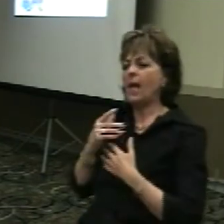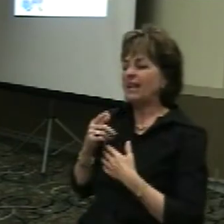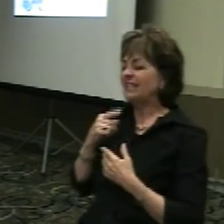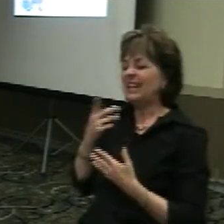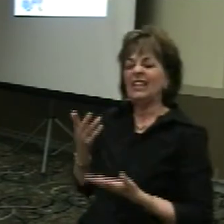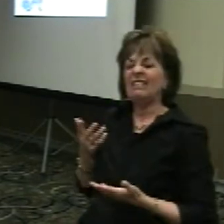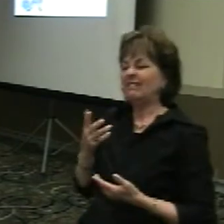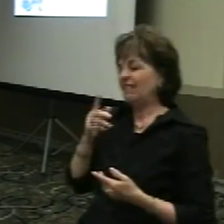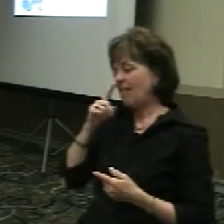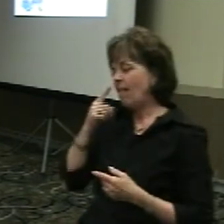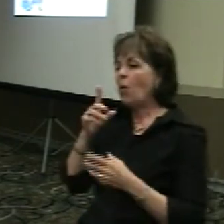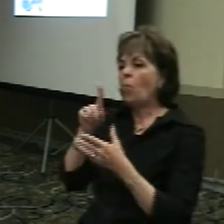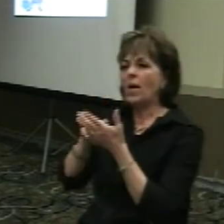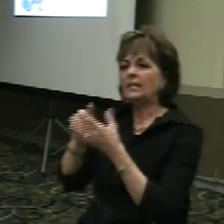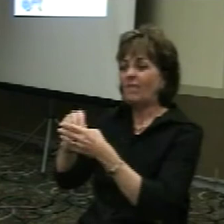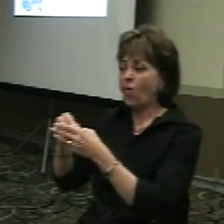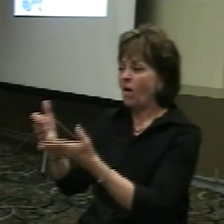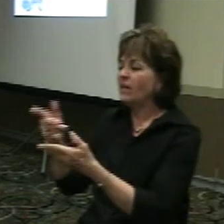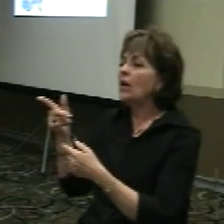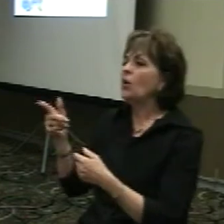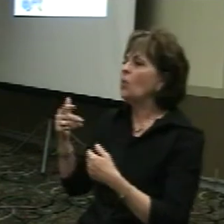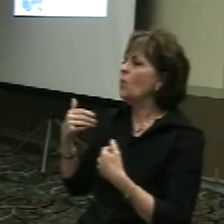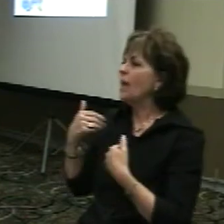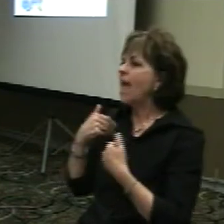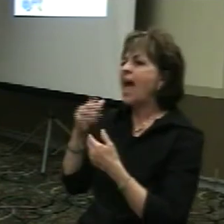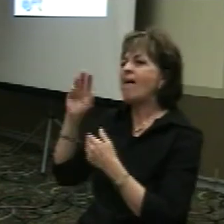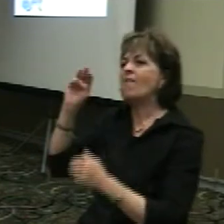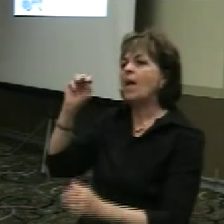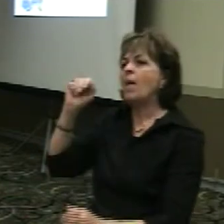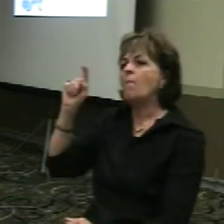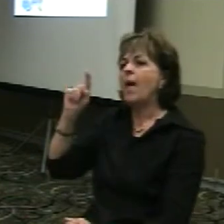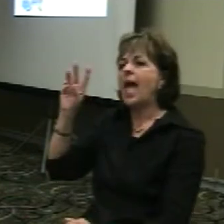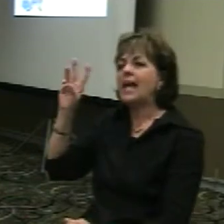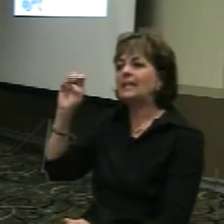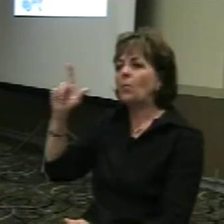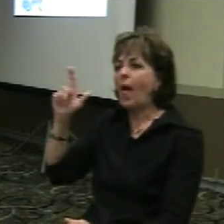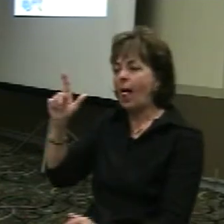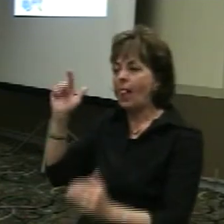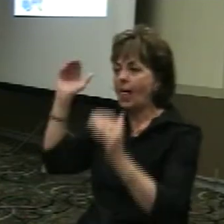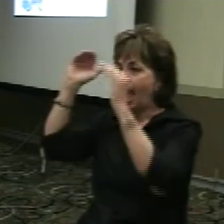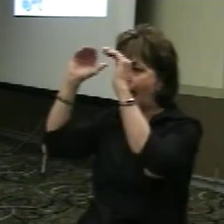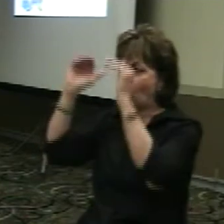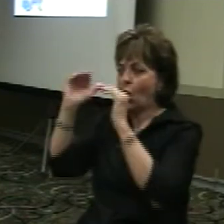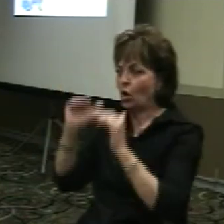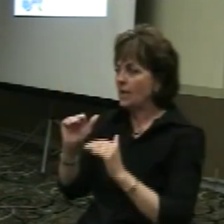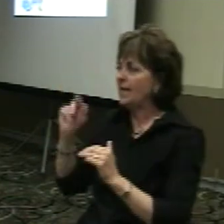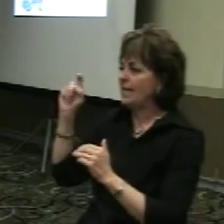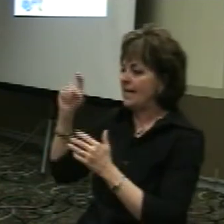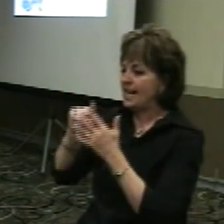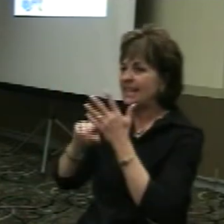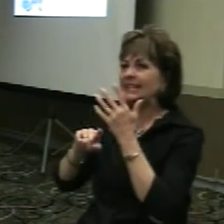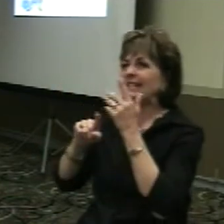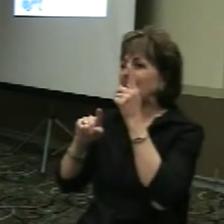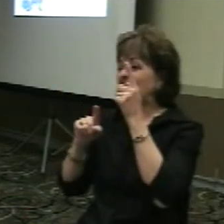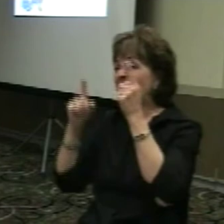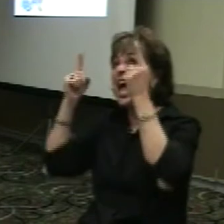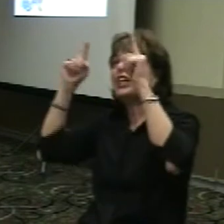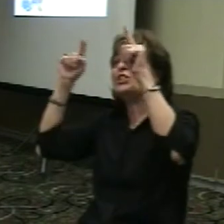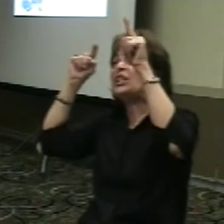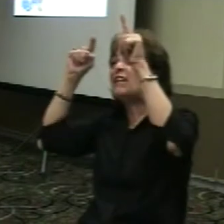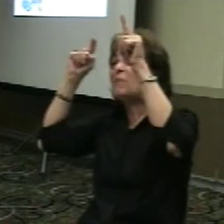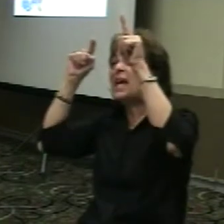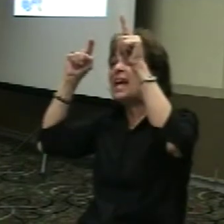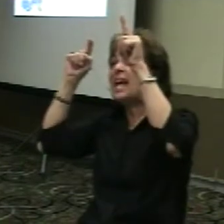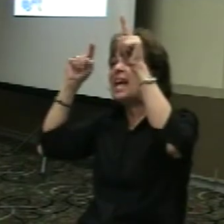to get involved here. Her head, we've got a good Maslow hierarchy of needs thing going on right now. And achievement's up here, and I'm still trying to find a